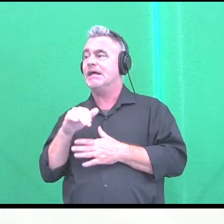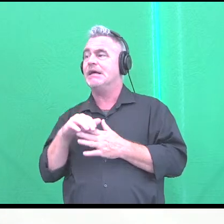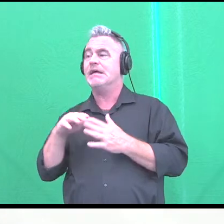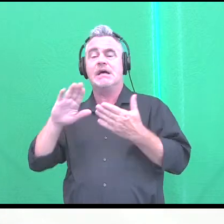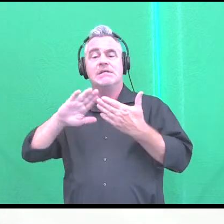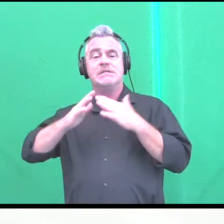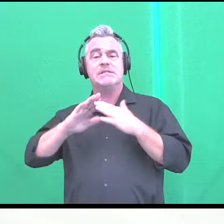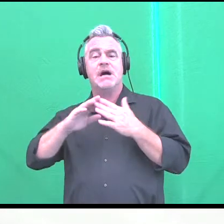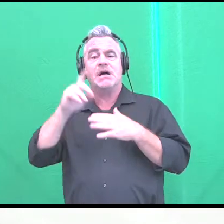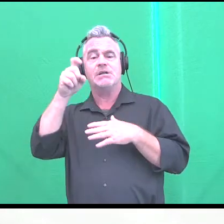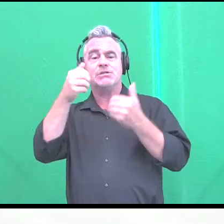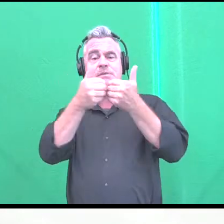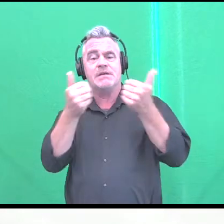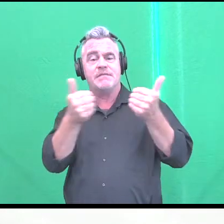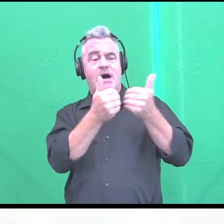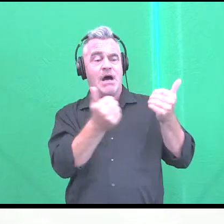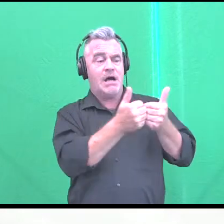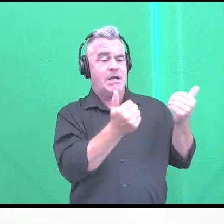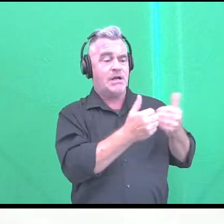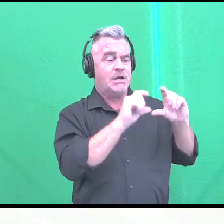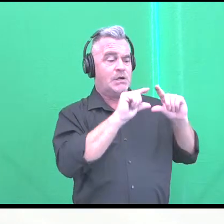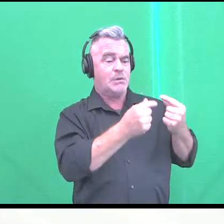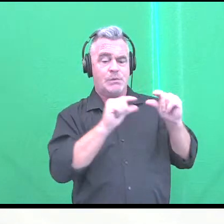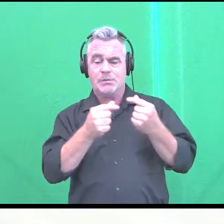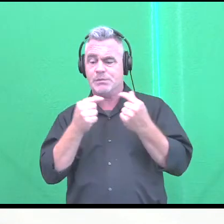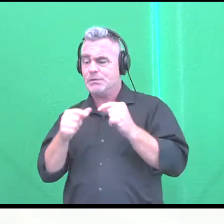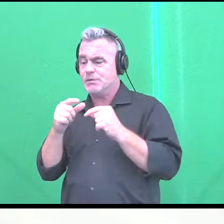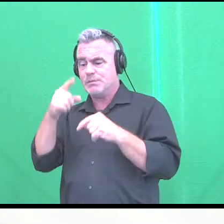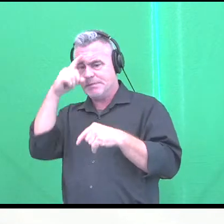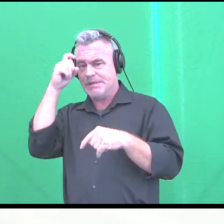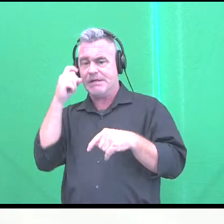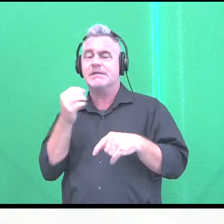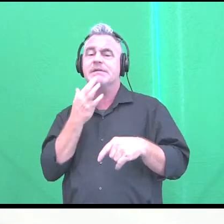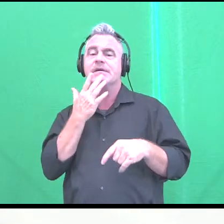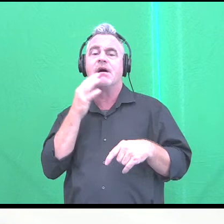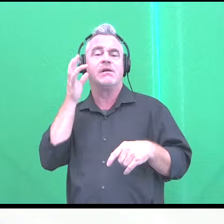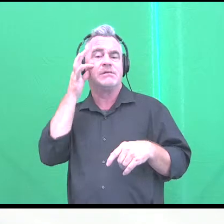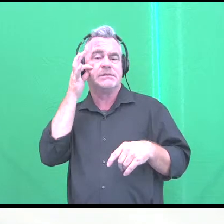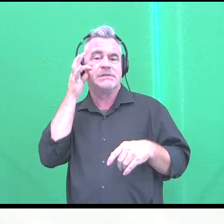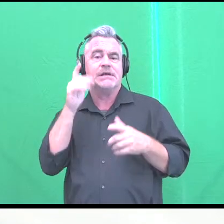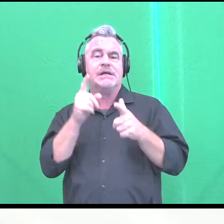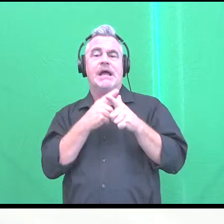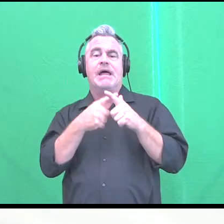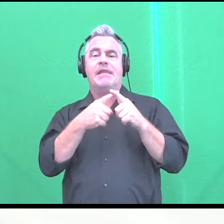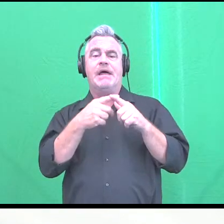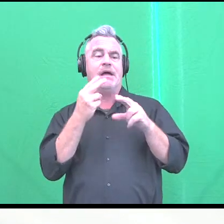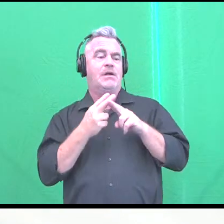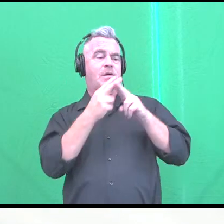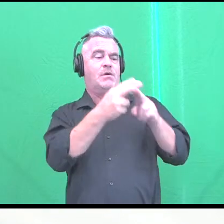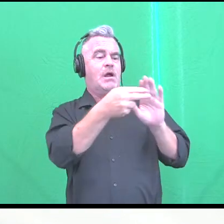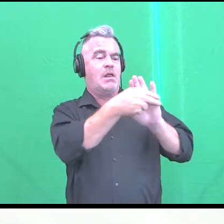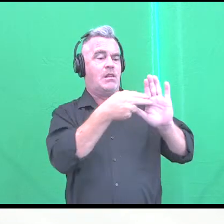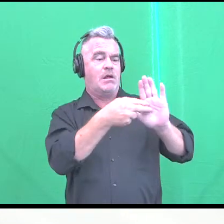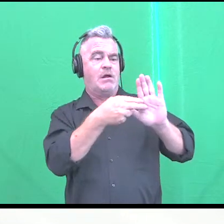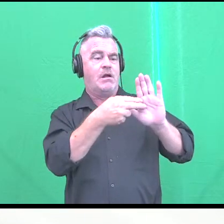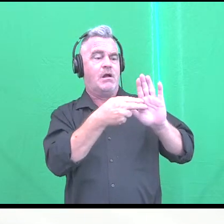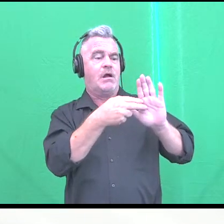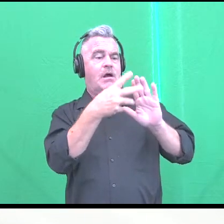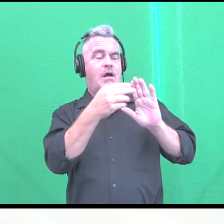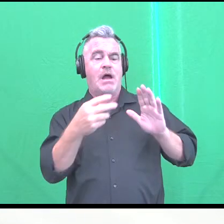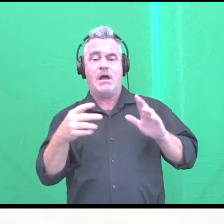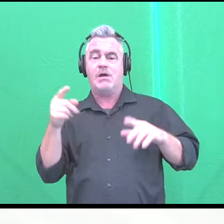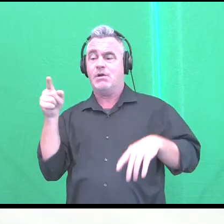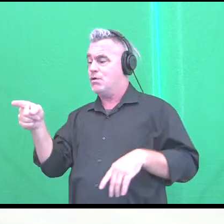society should be divided into groups based on skin color. Our children are then assigned a label of victim or oppressor. This